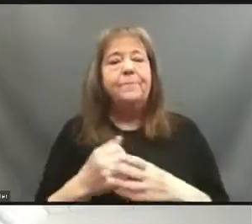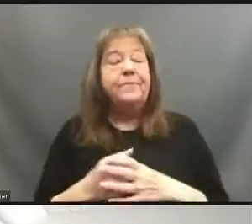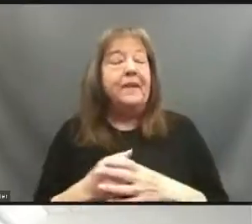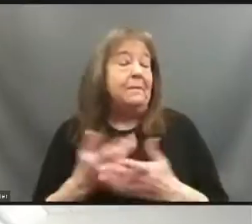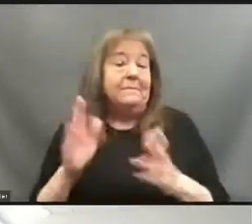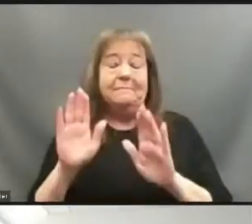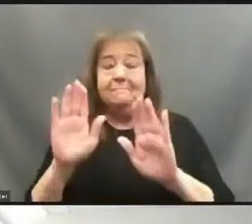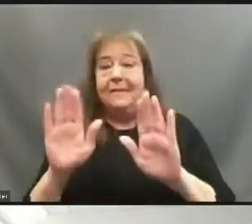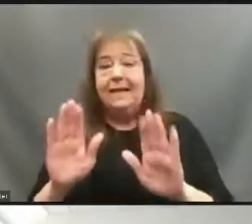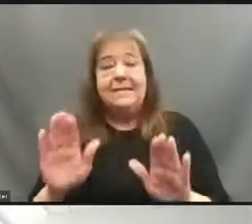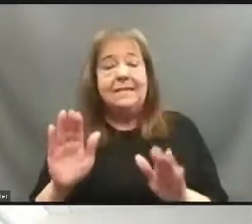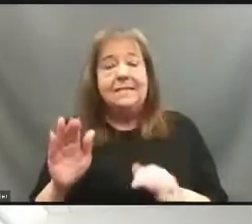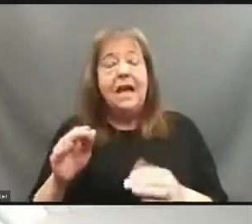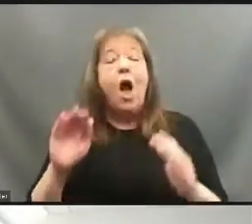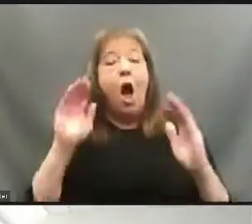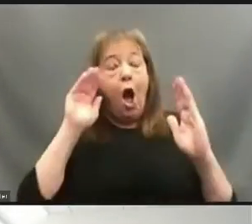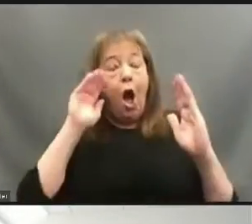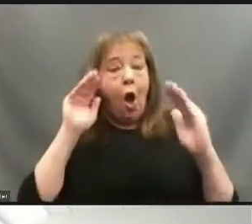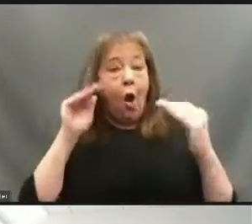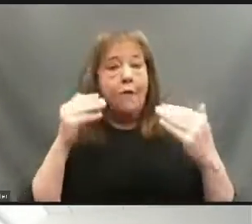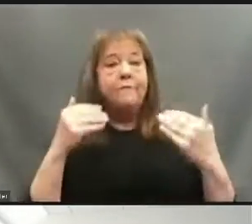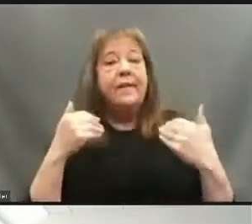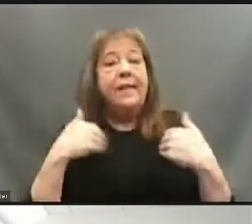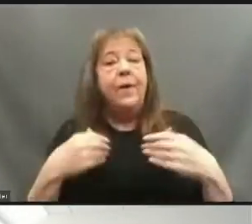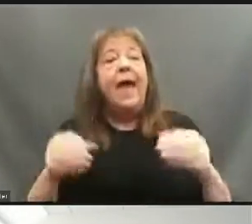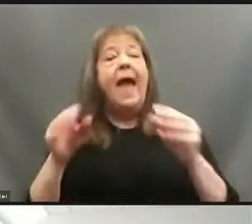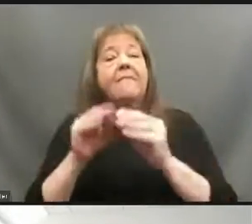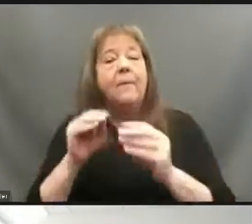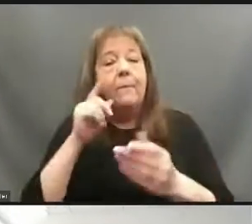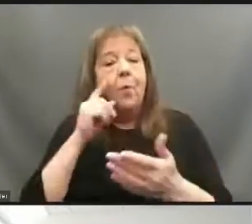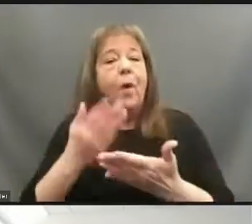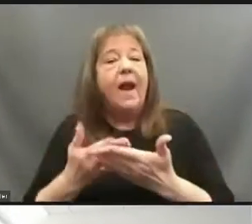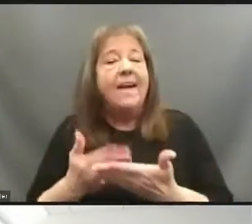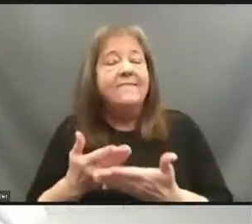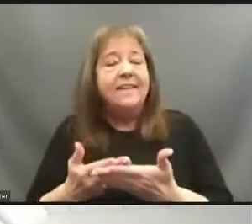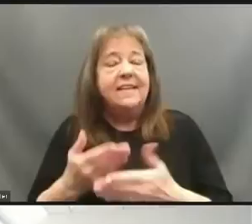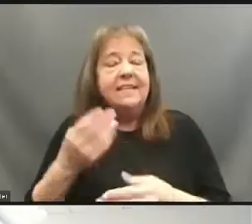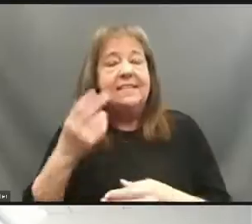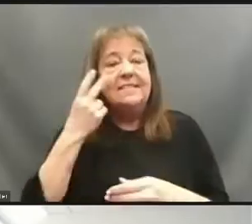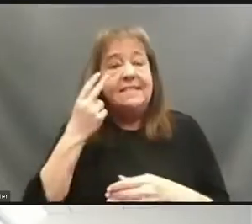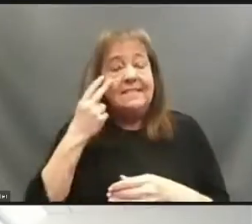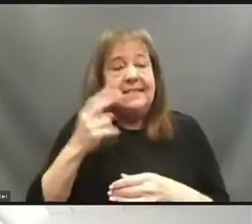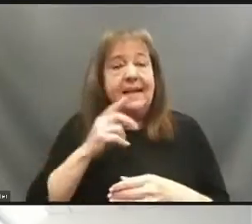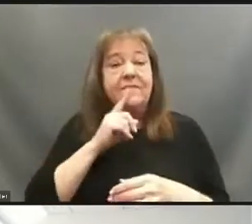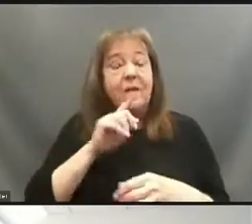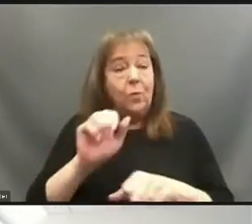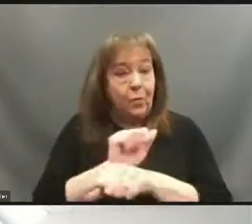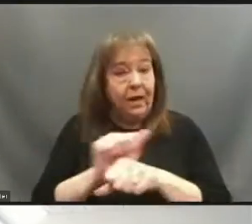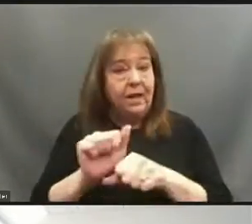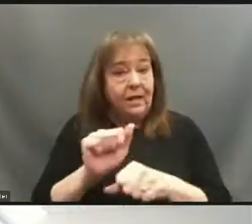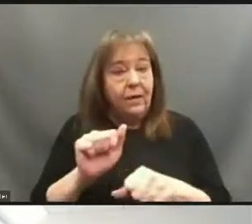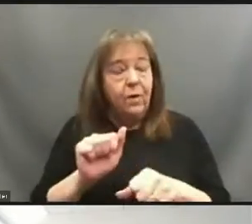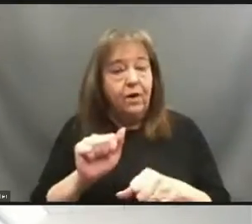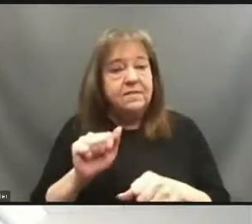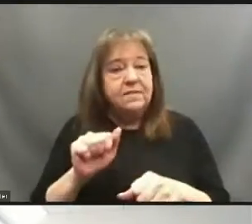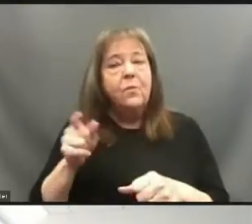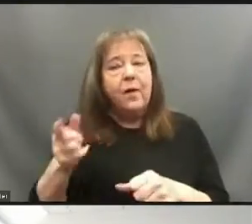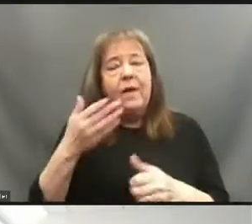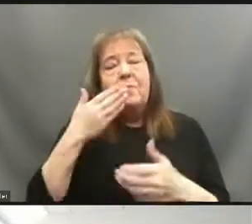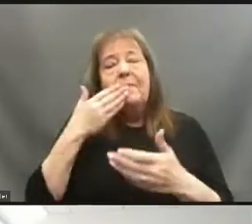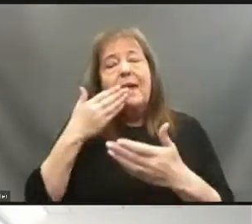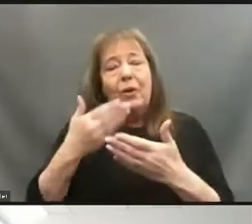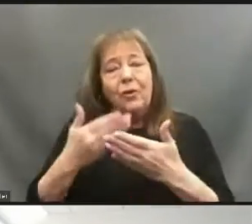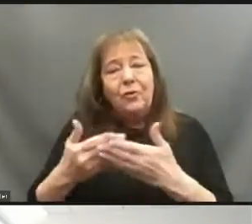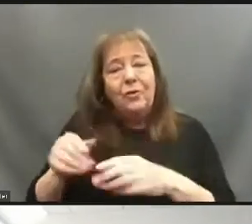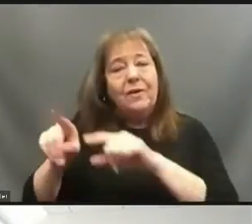fantastic, which means that we're going to hopefully have a growing body of evidence to determine with a higher level of quality of that evidence